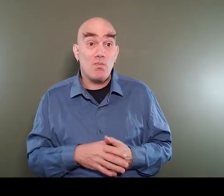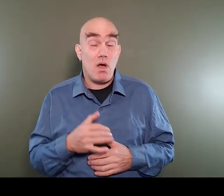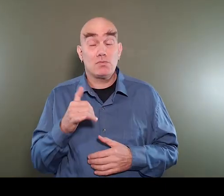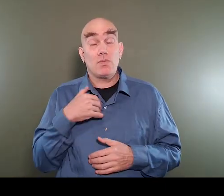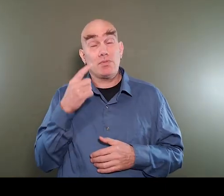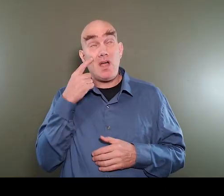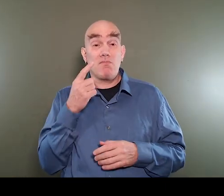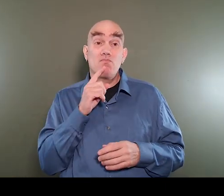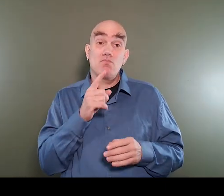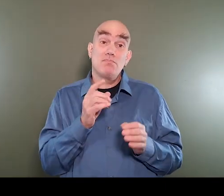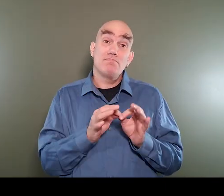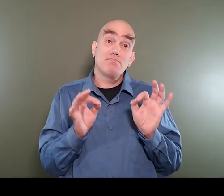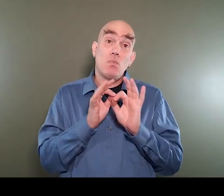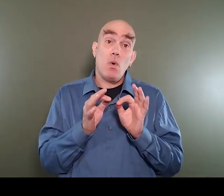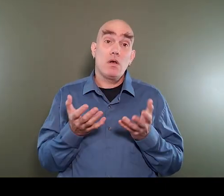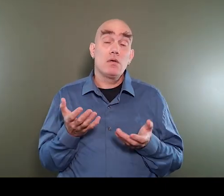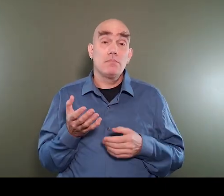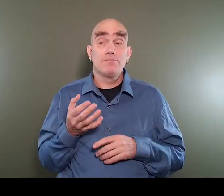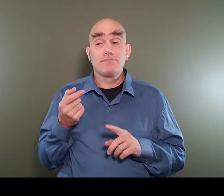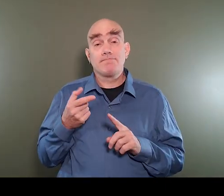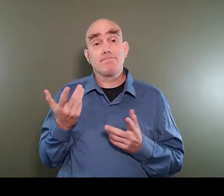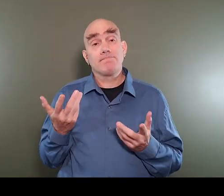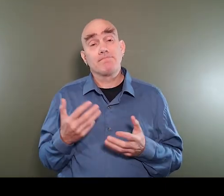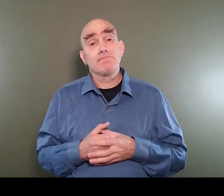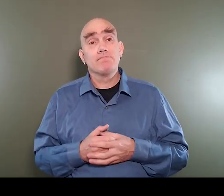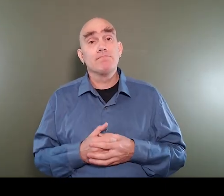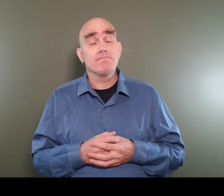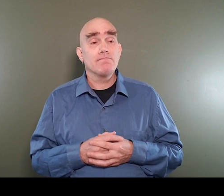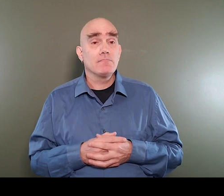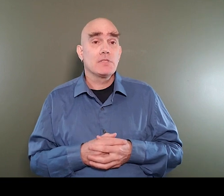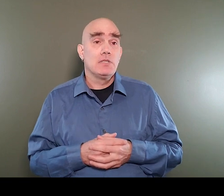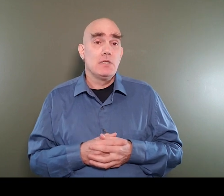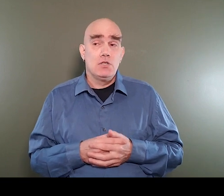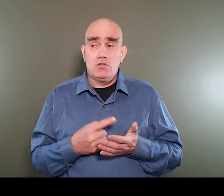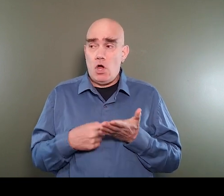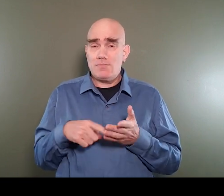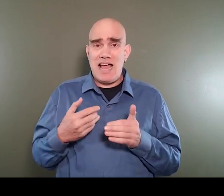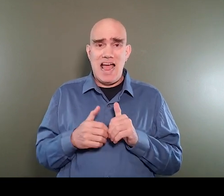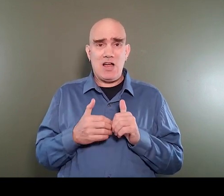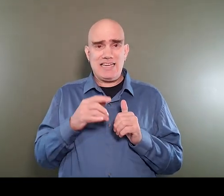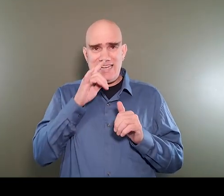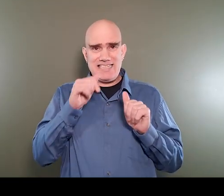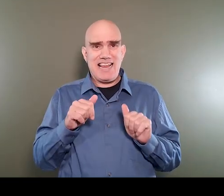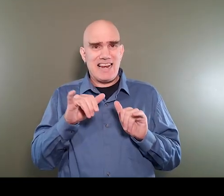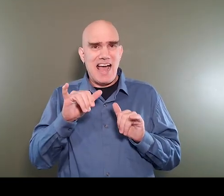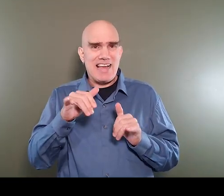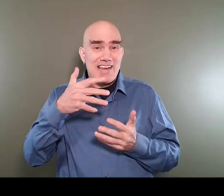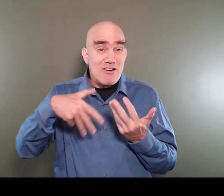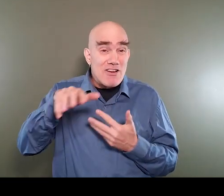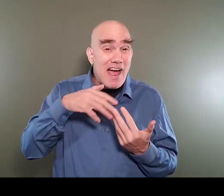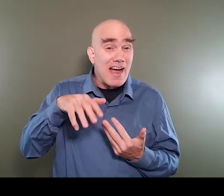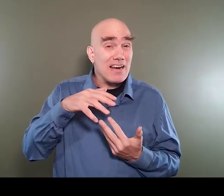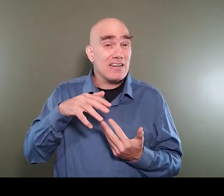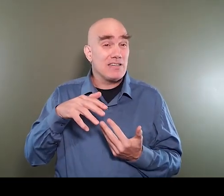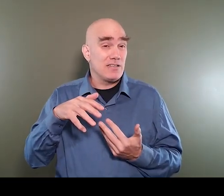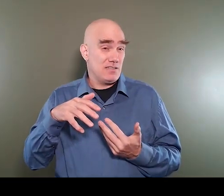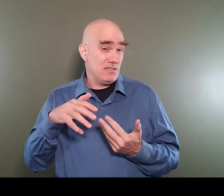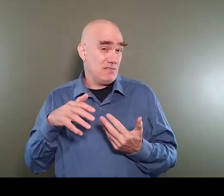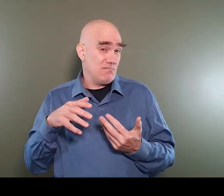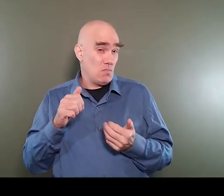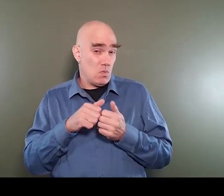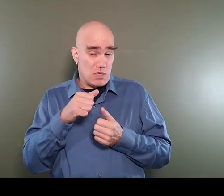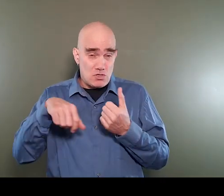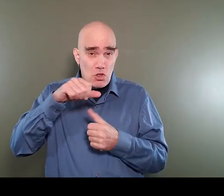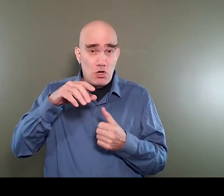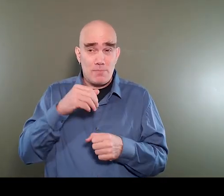really cool. And I also thought it was important to be talking about how kids